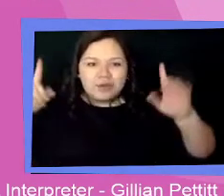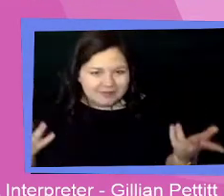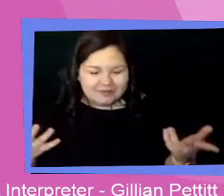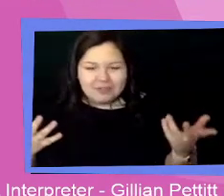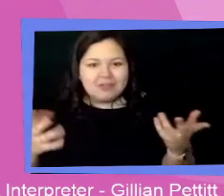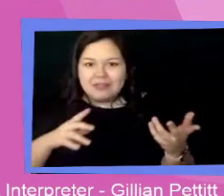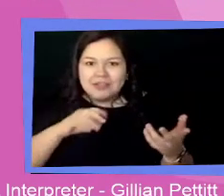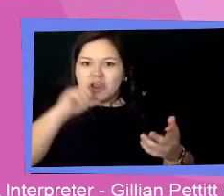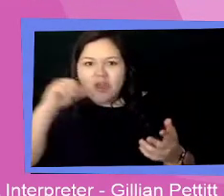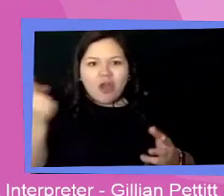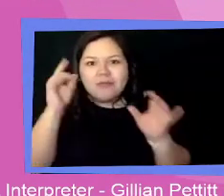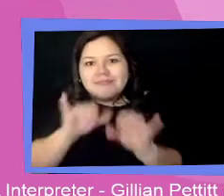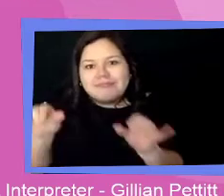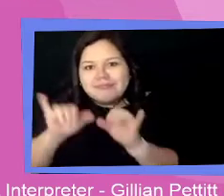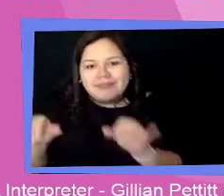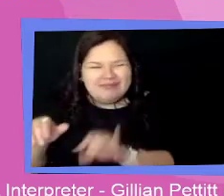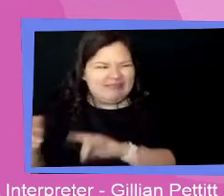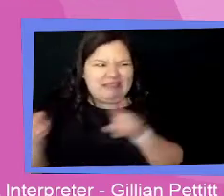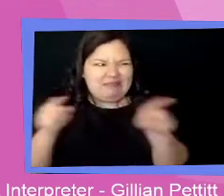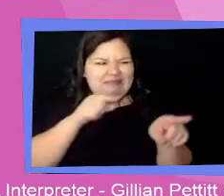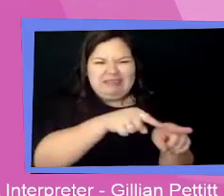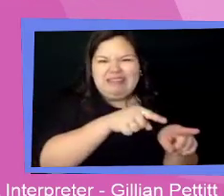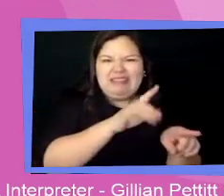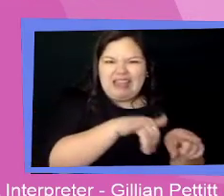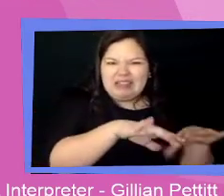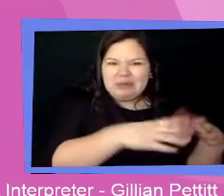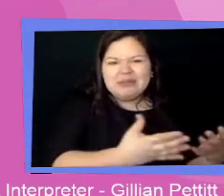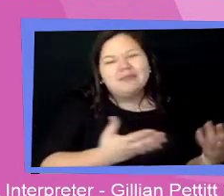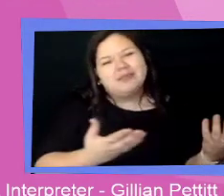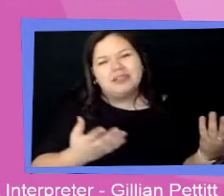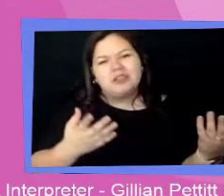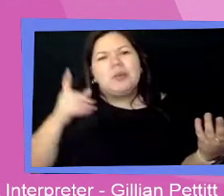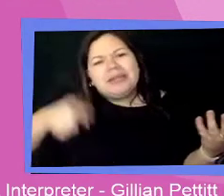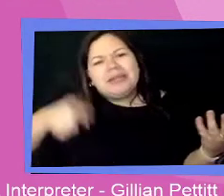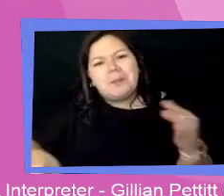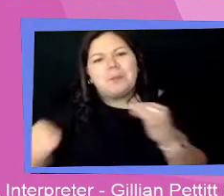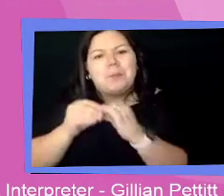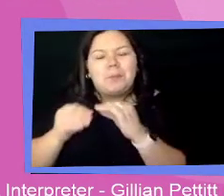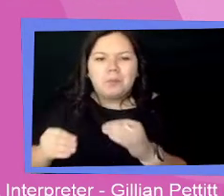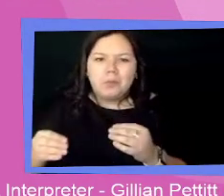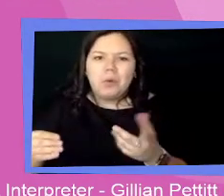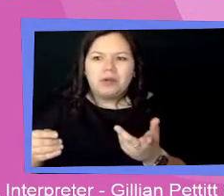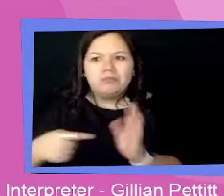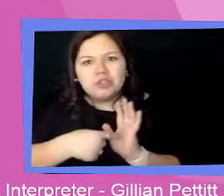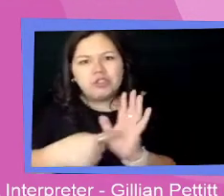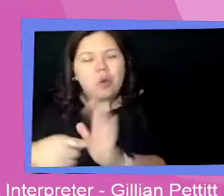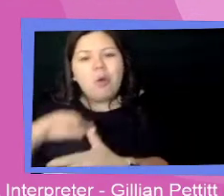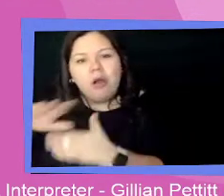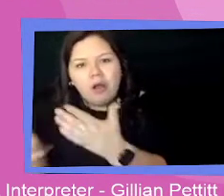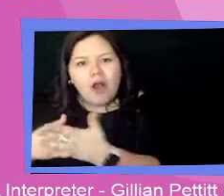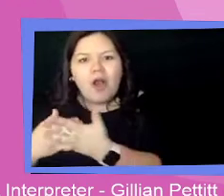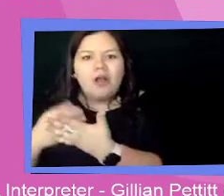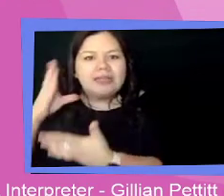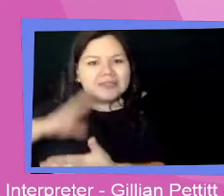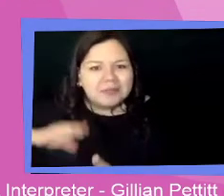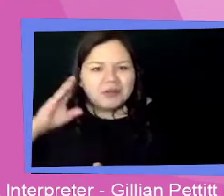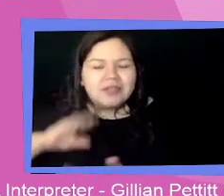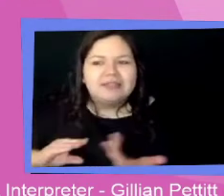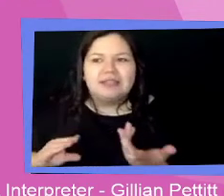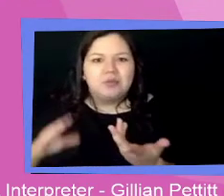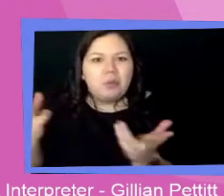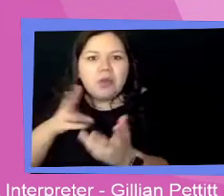mass of stories, of queer stories to really represent everything that's going on and what we're seeing in the real